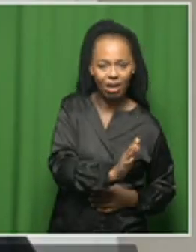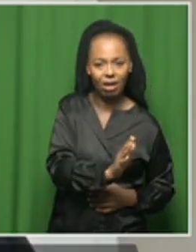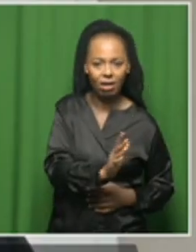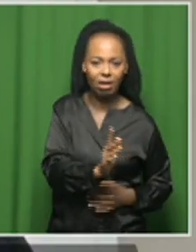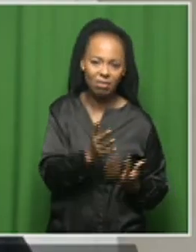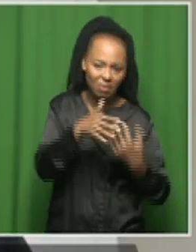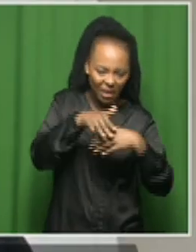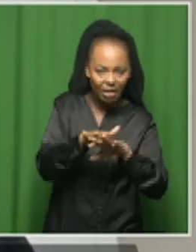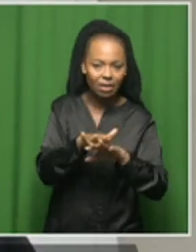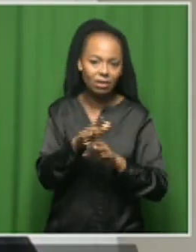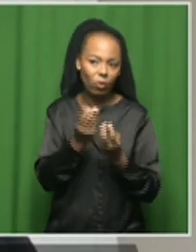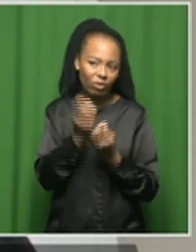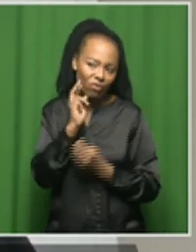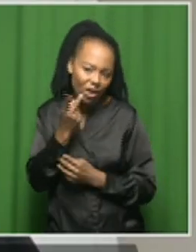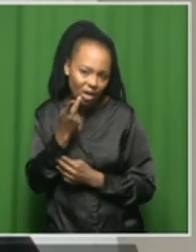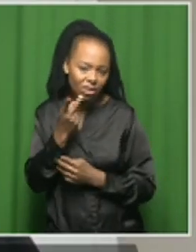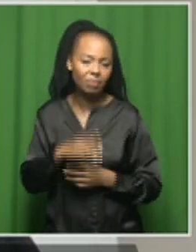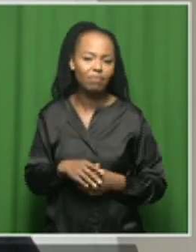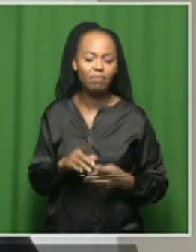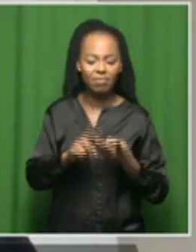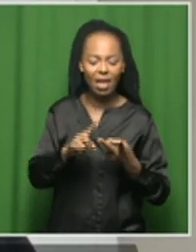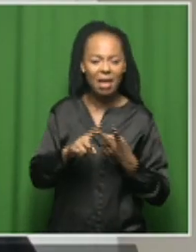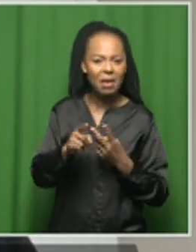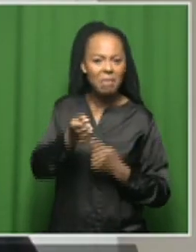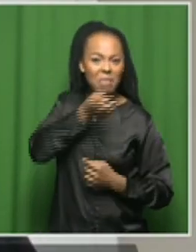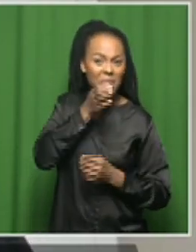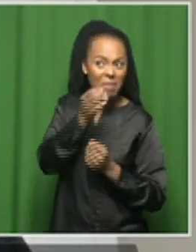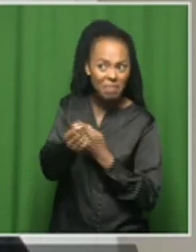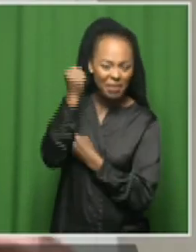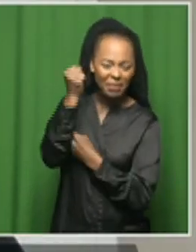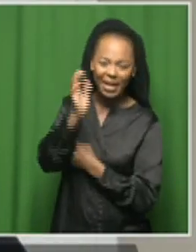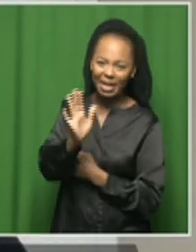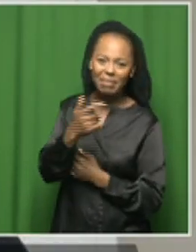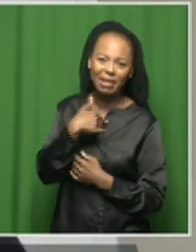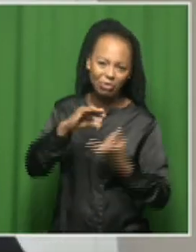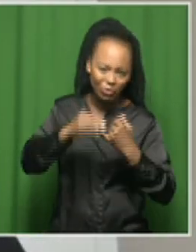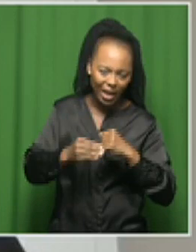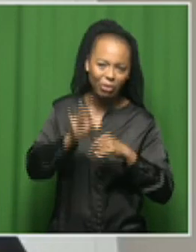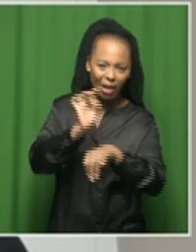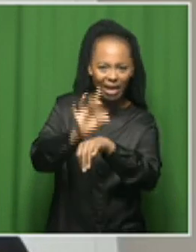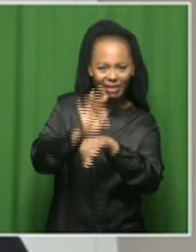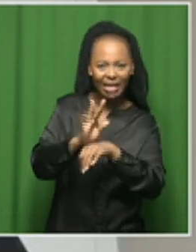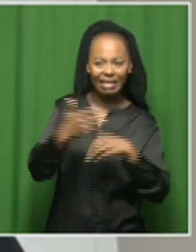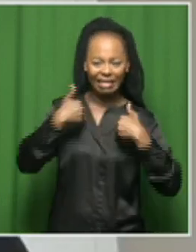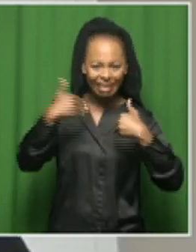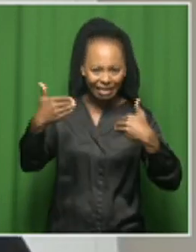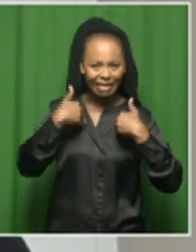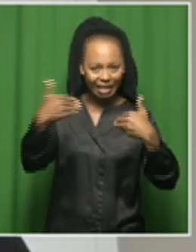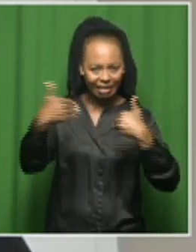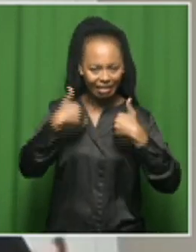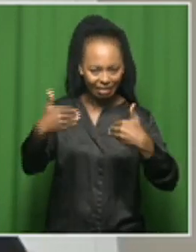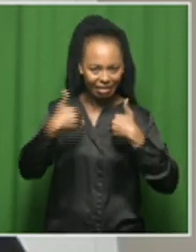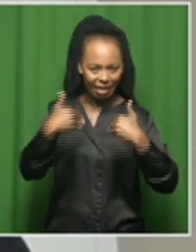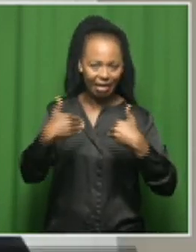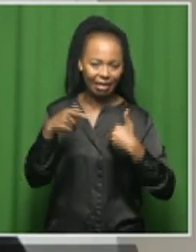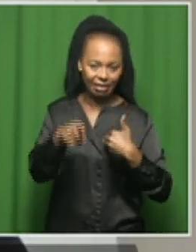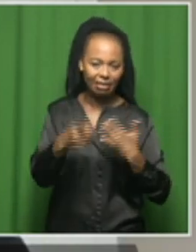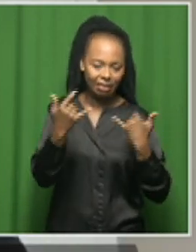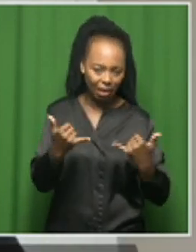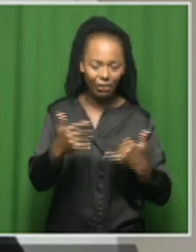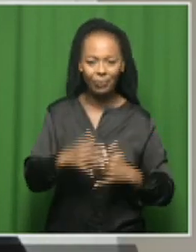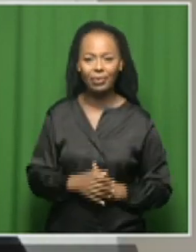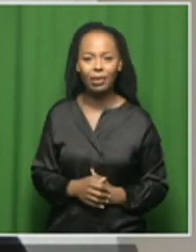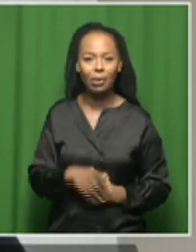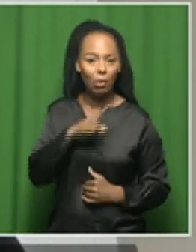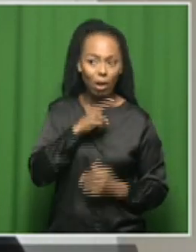drinking, I would also say try to have activities that are not centered around drinking. So like more physical